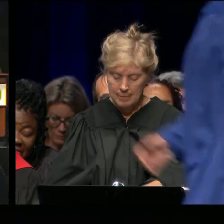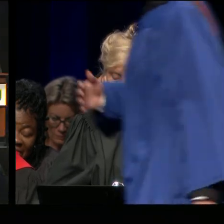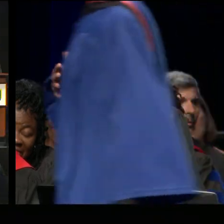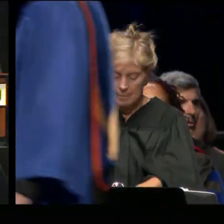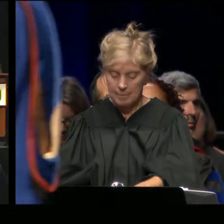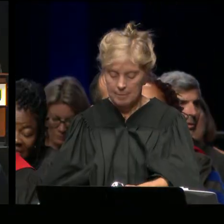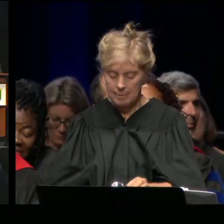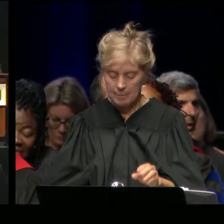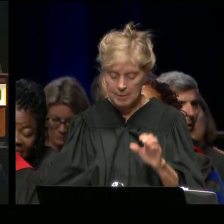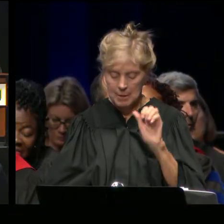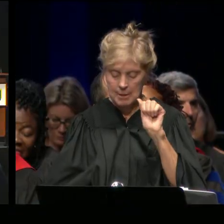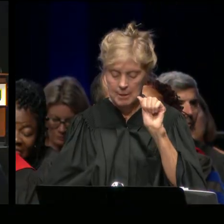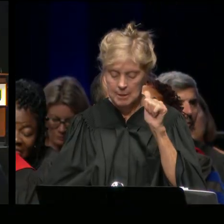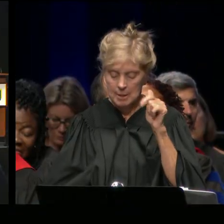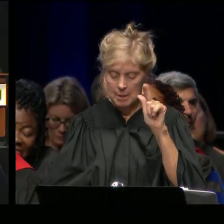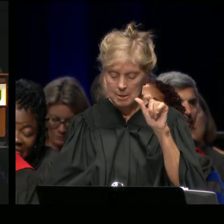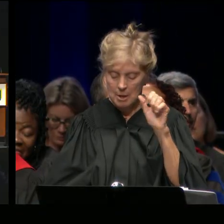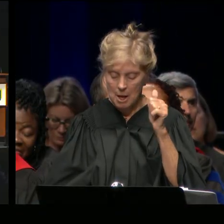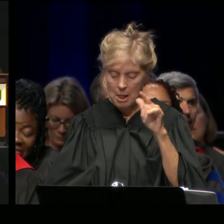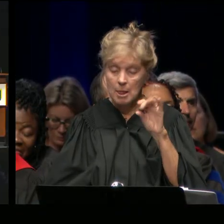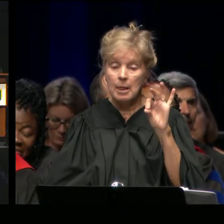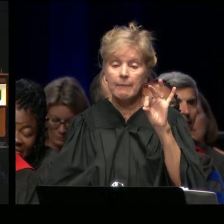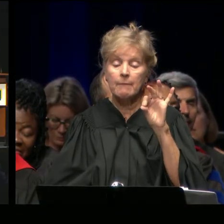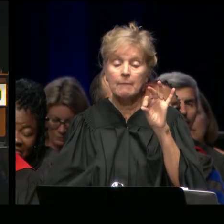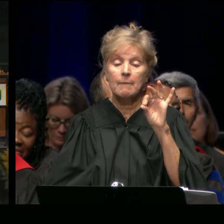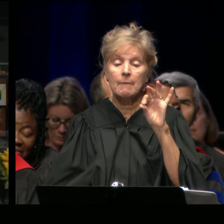Saleh Arif.